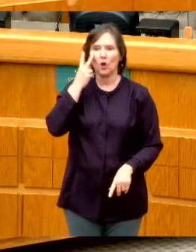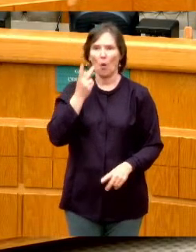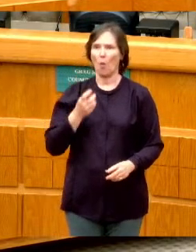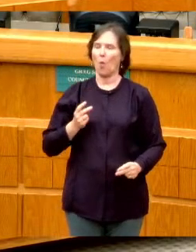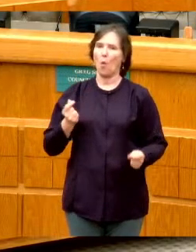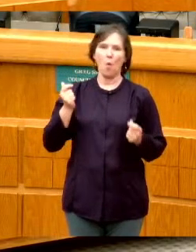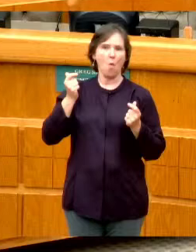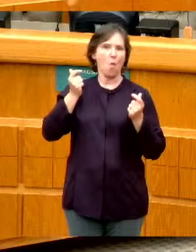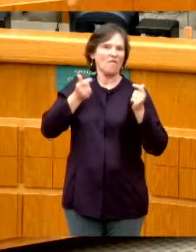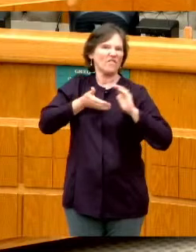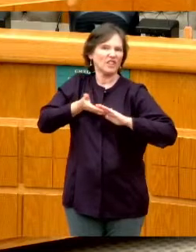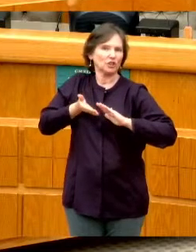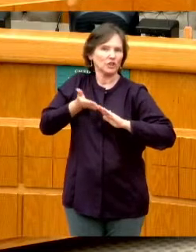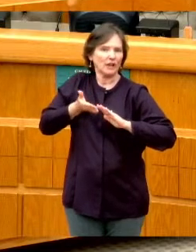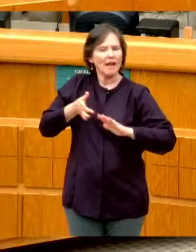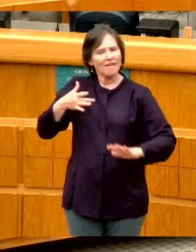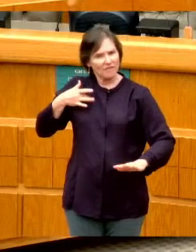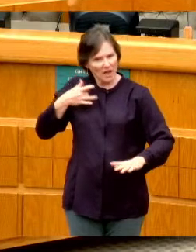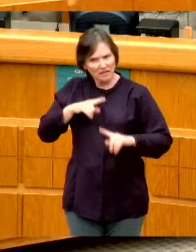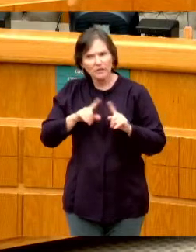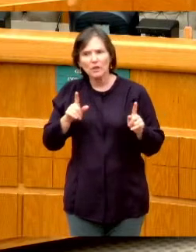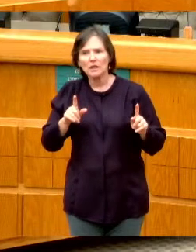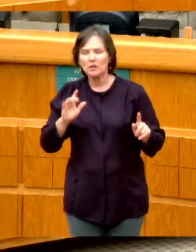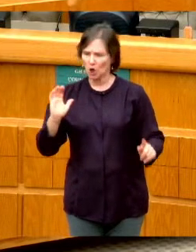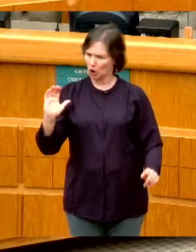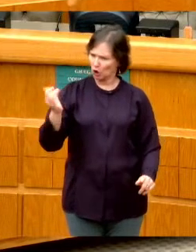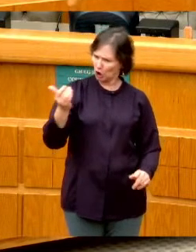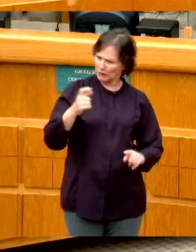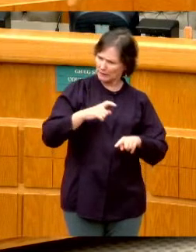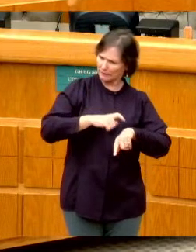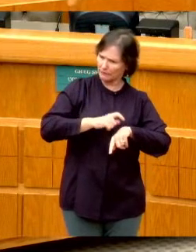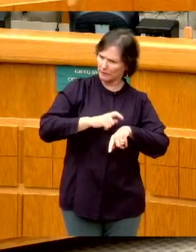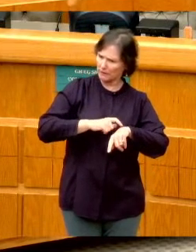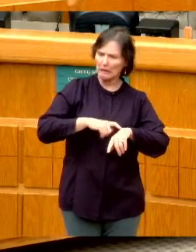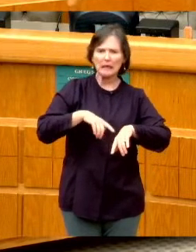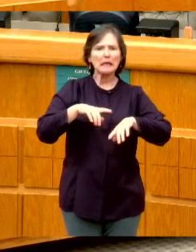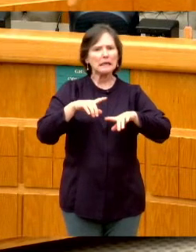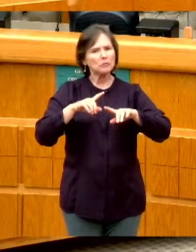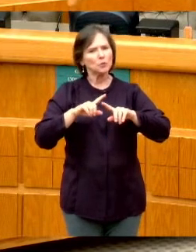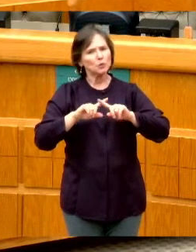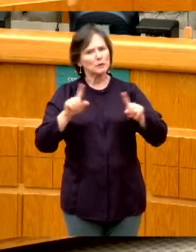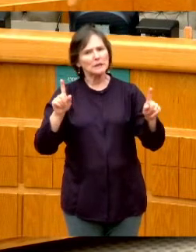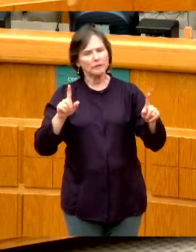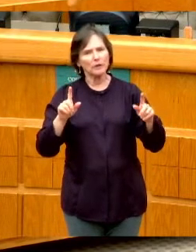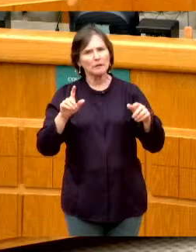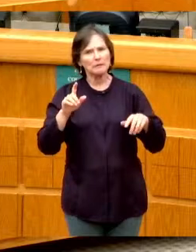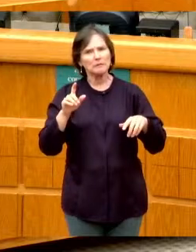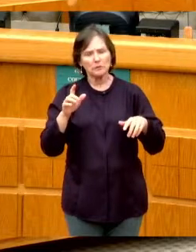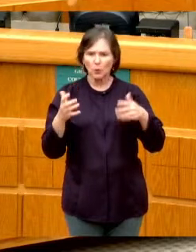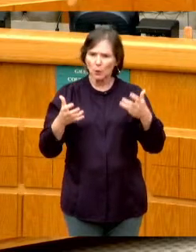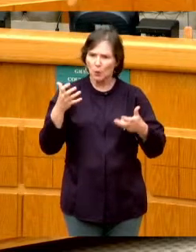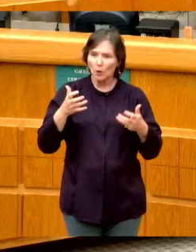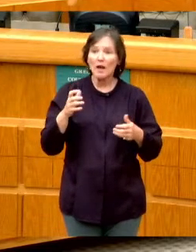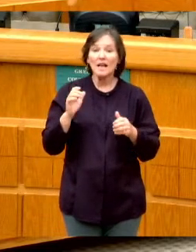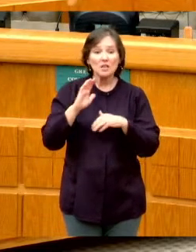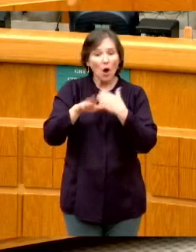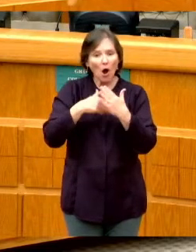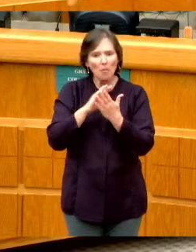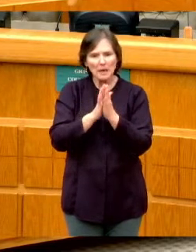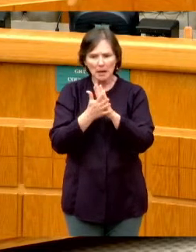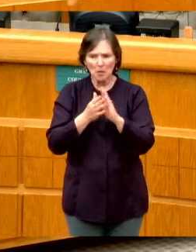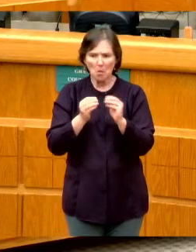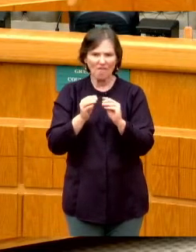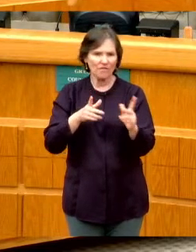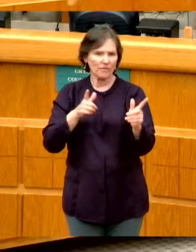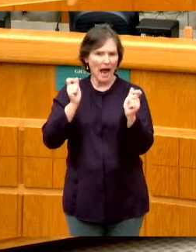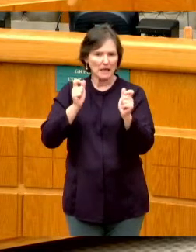It felt different, it looked different, it timed different. Everything is getting faster and